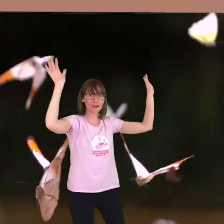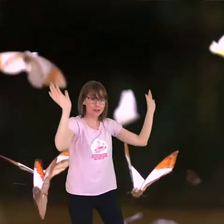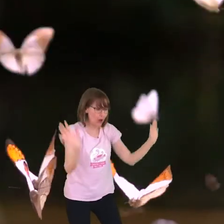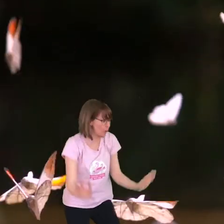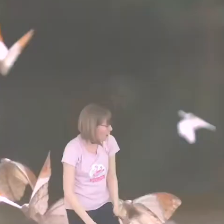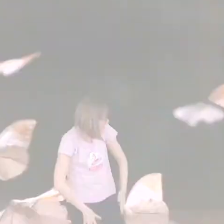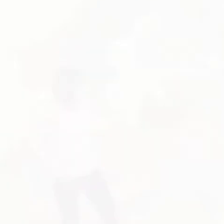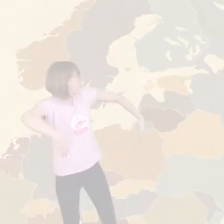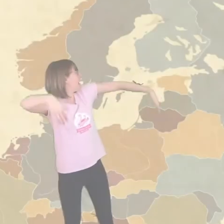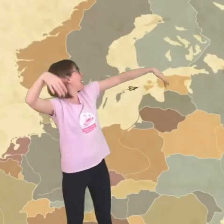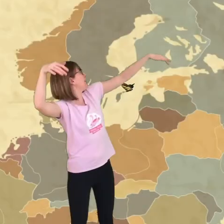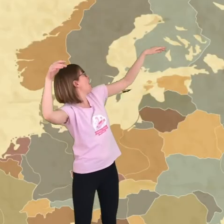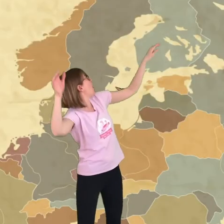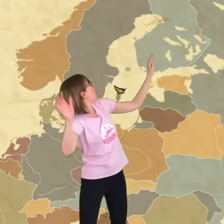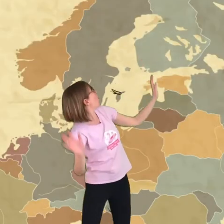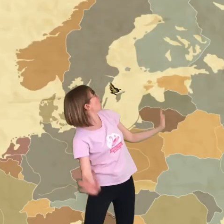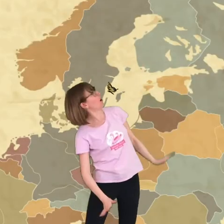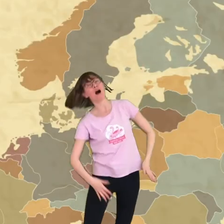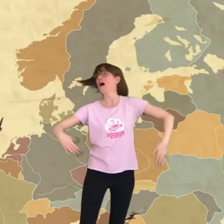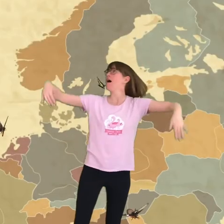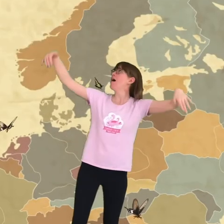3, 2, 1, go.